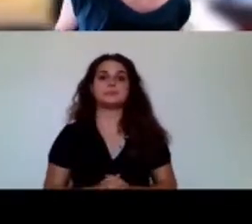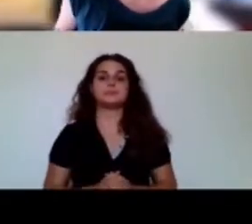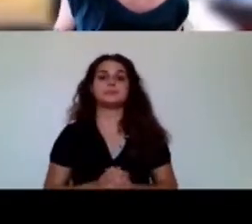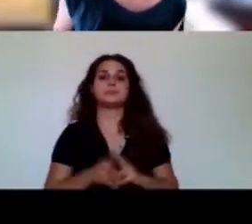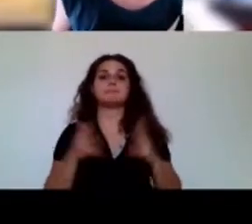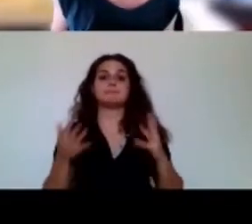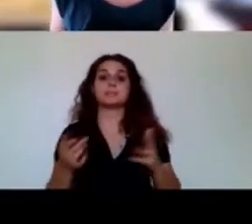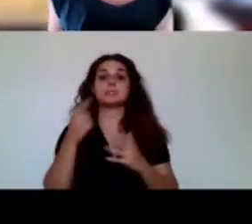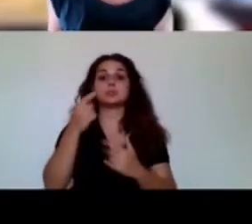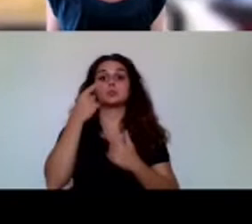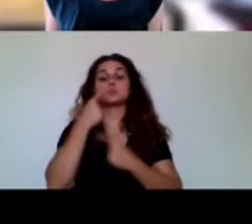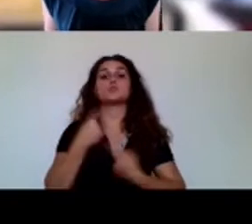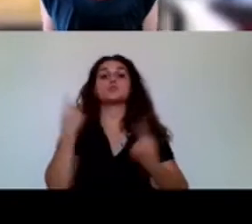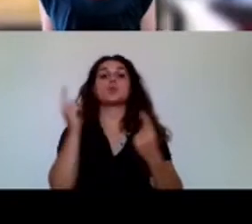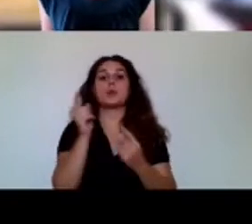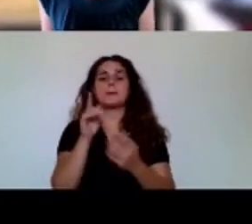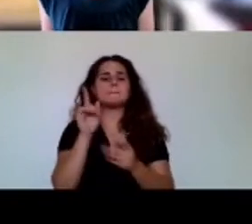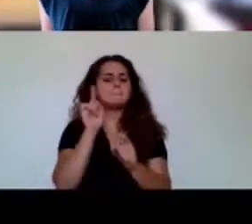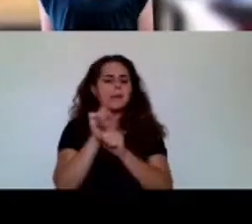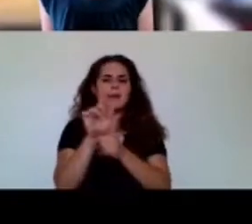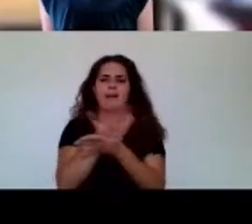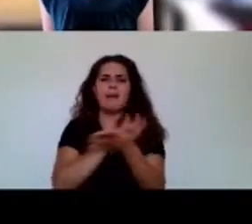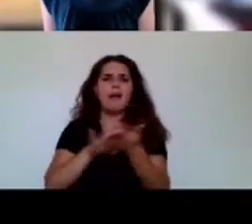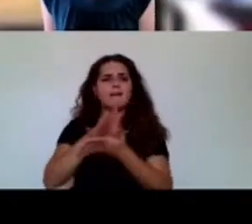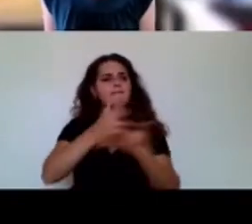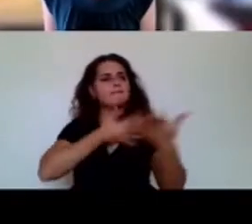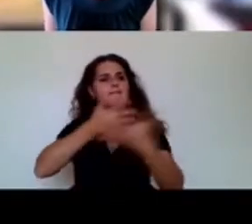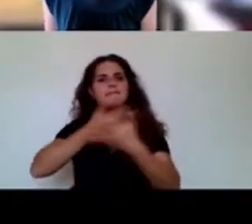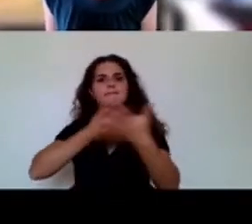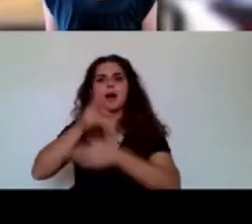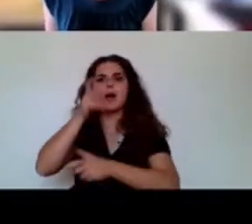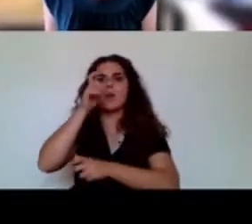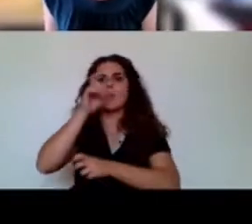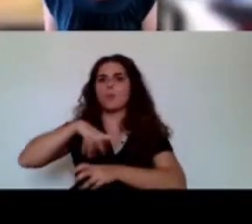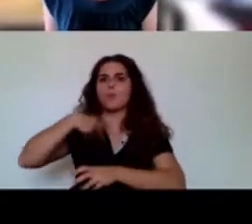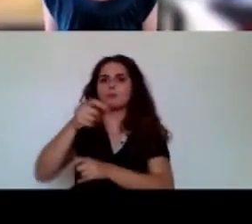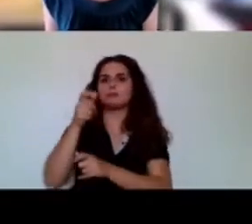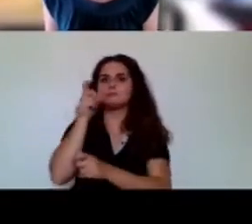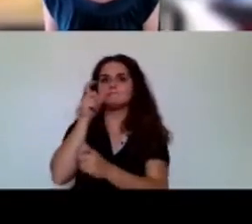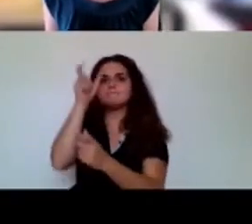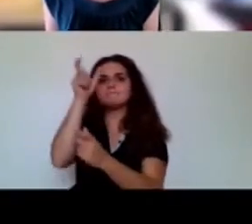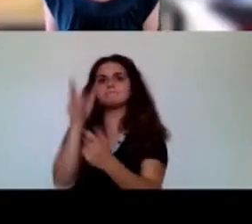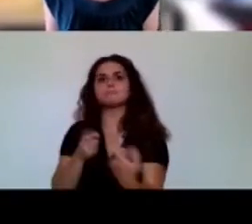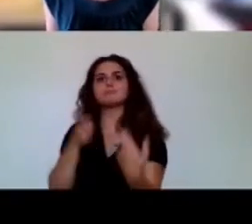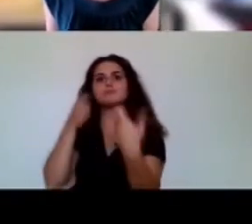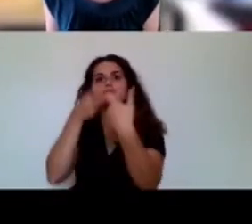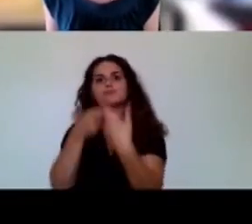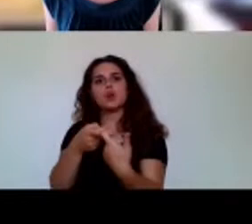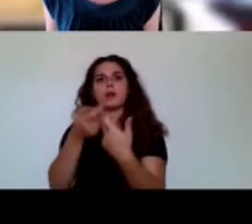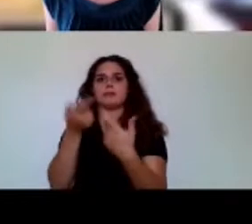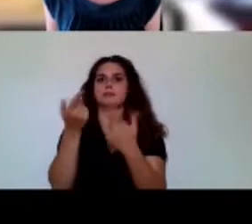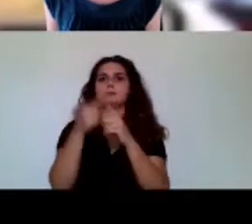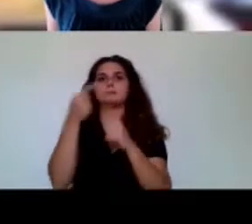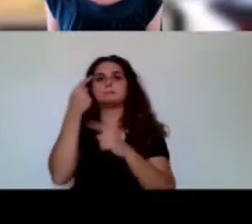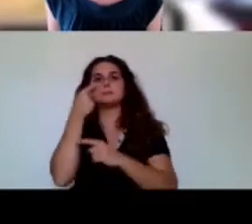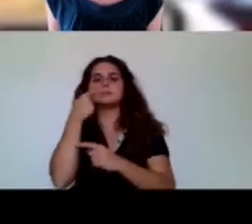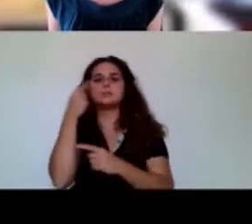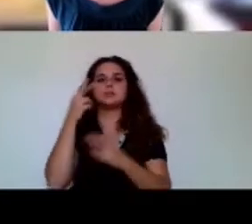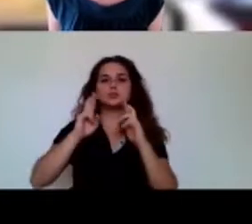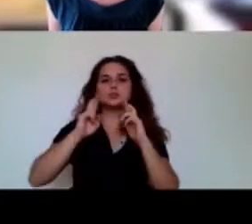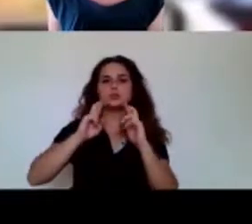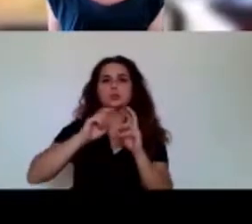So this shows us that even our most basic interactions with the physical world require us to integrate our perceptions with our expectations